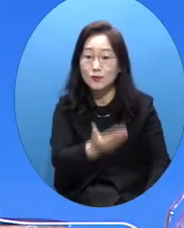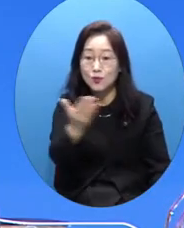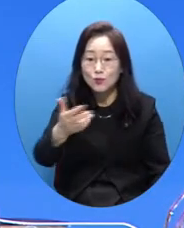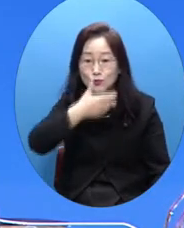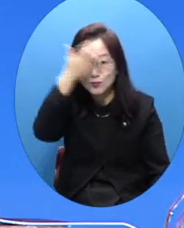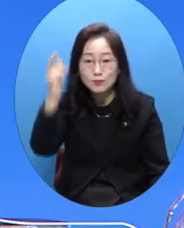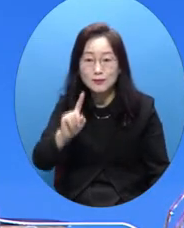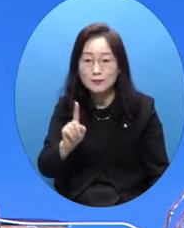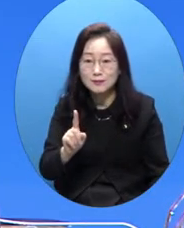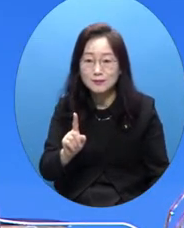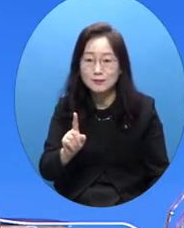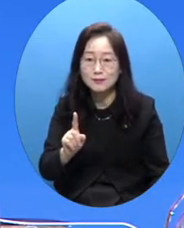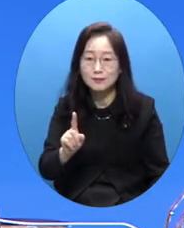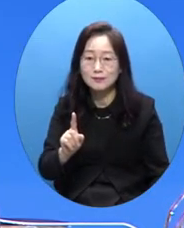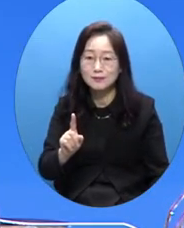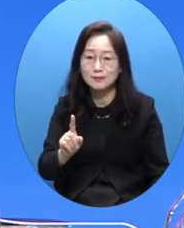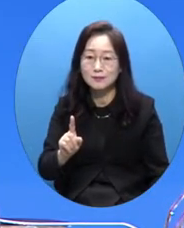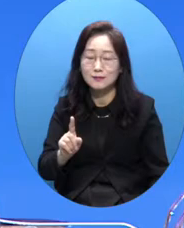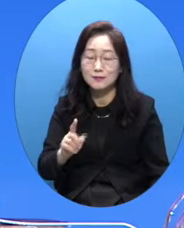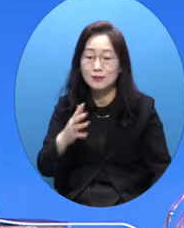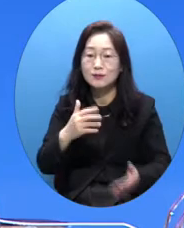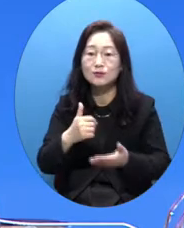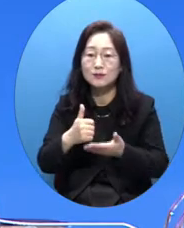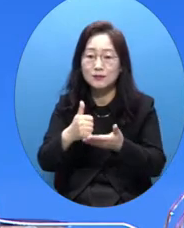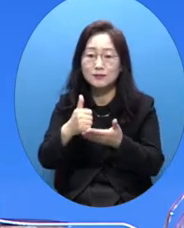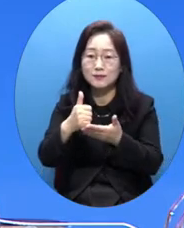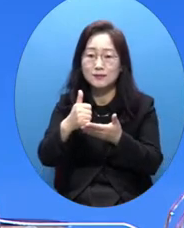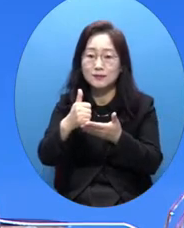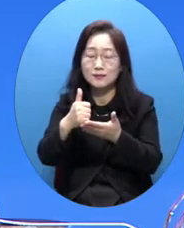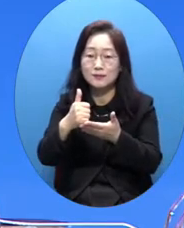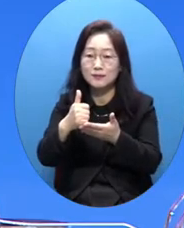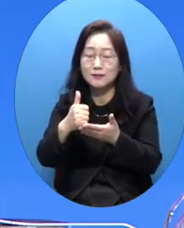brothers and sisters what is your dream